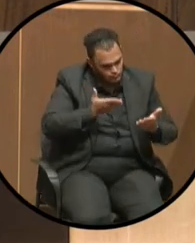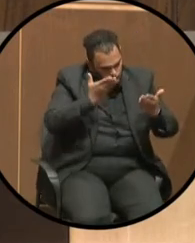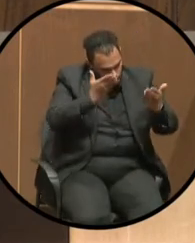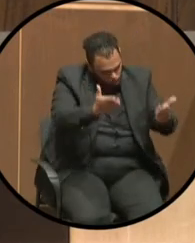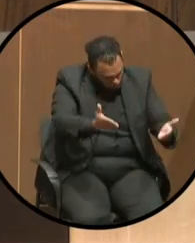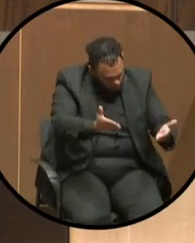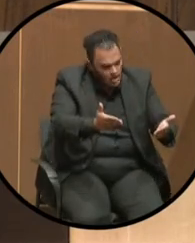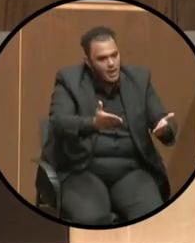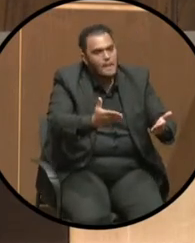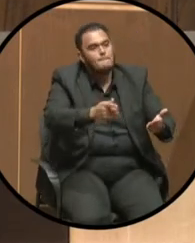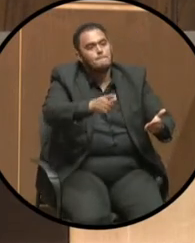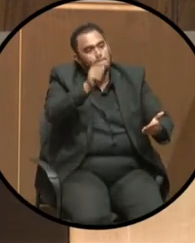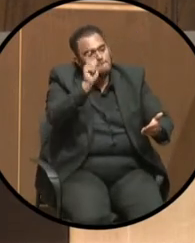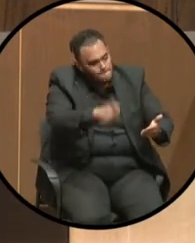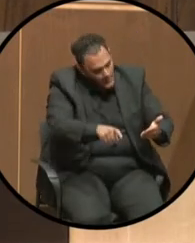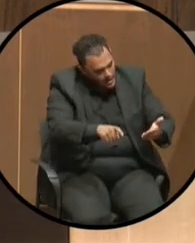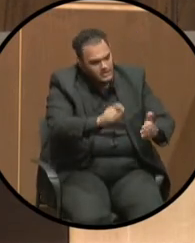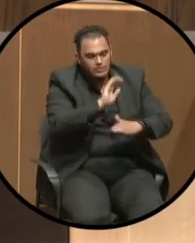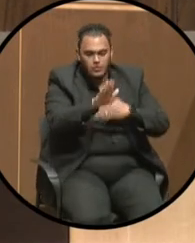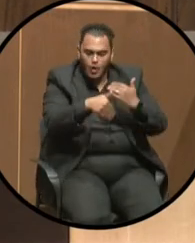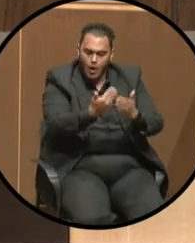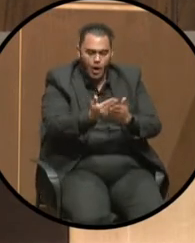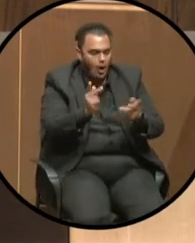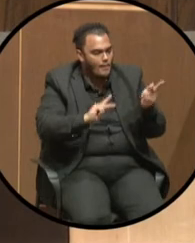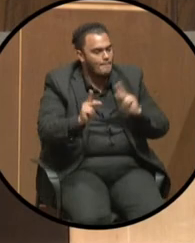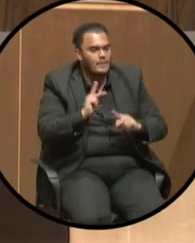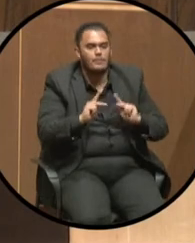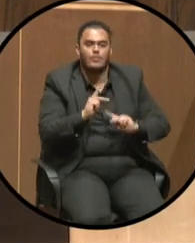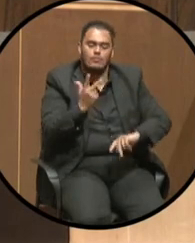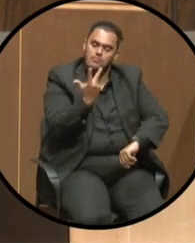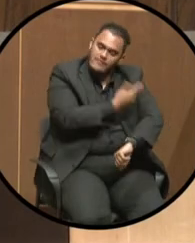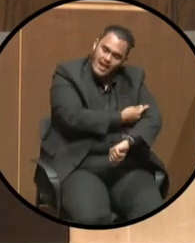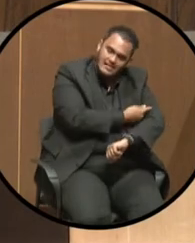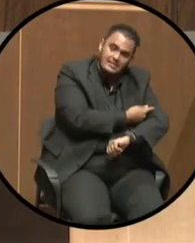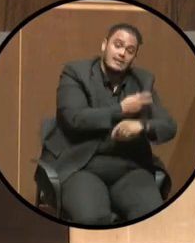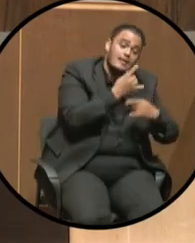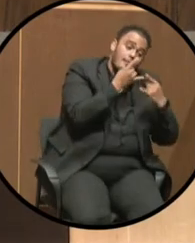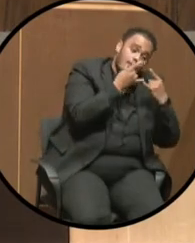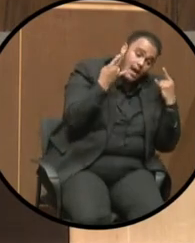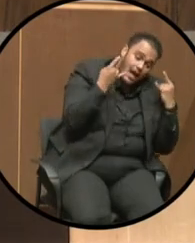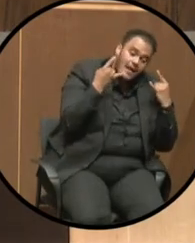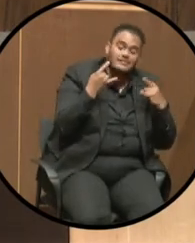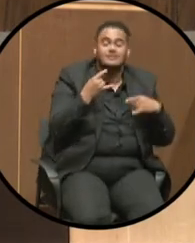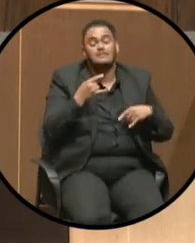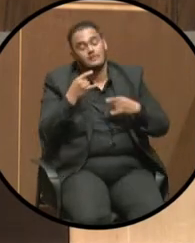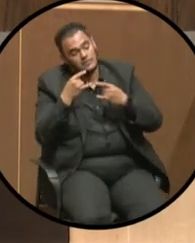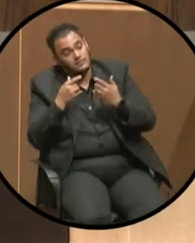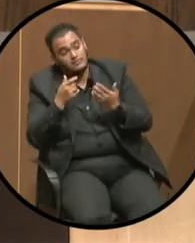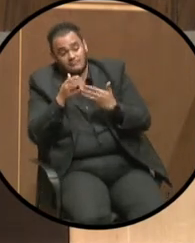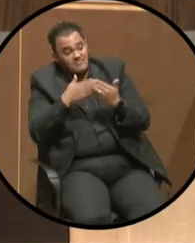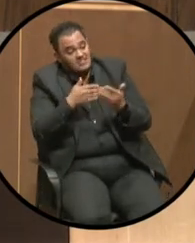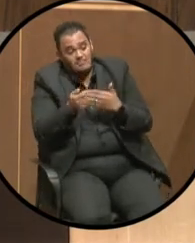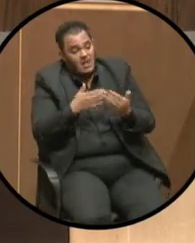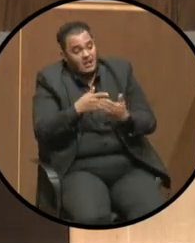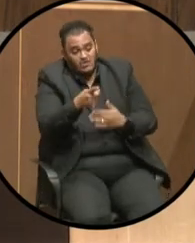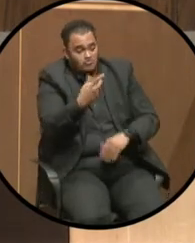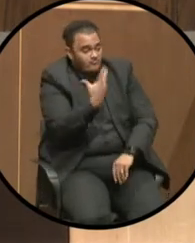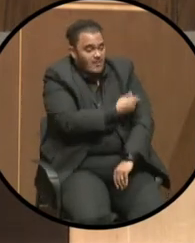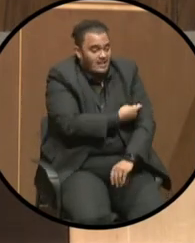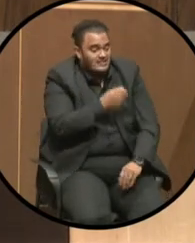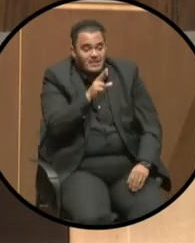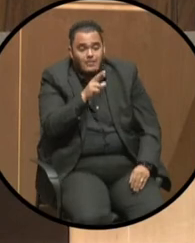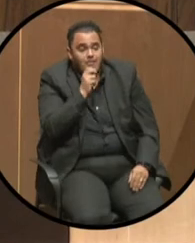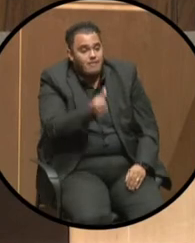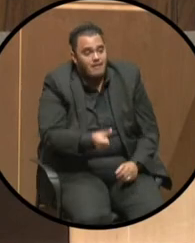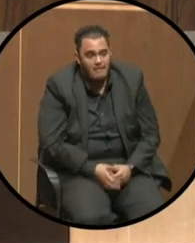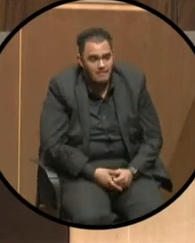people, vaccinated and unvaccinated, when in crowded indoor places. We have a duty to protect